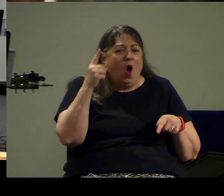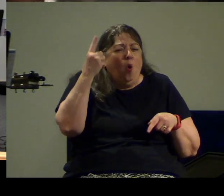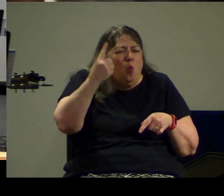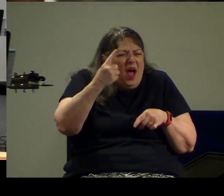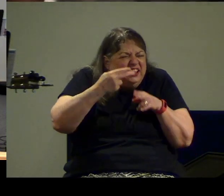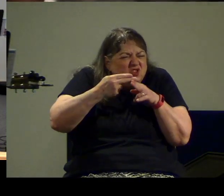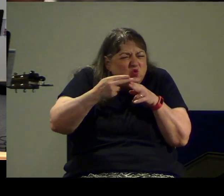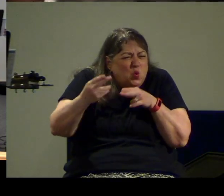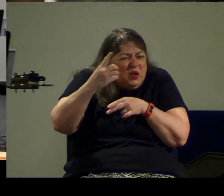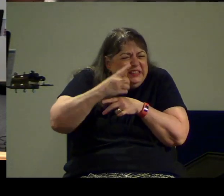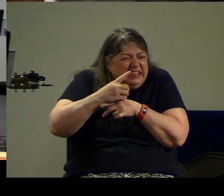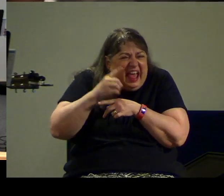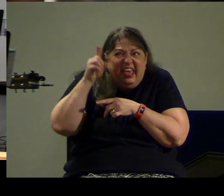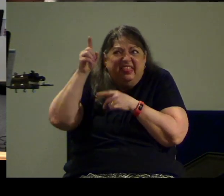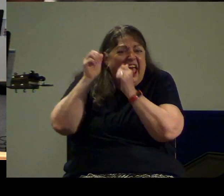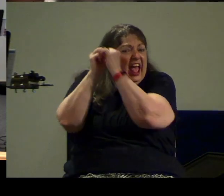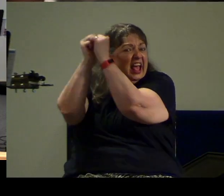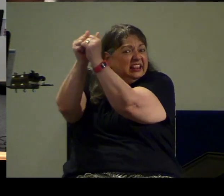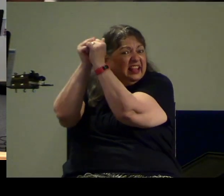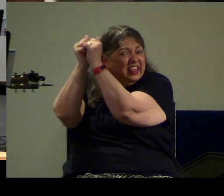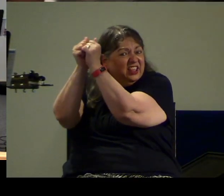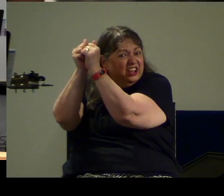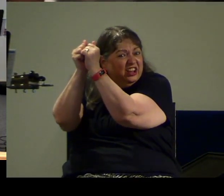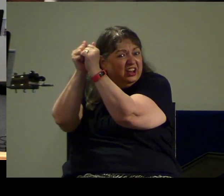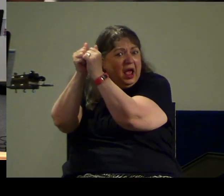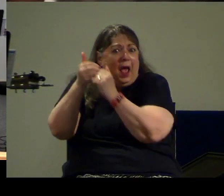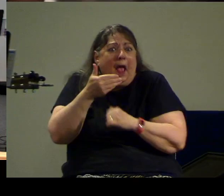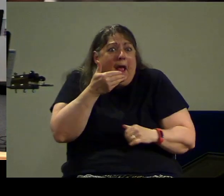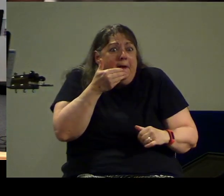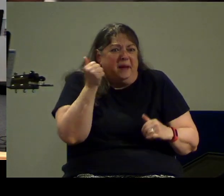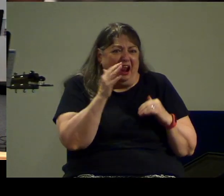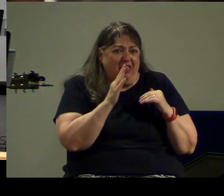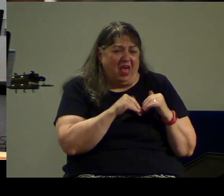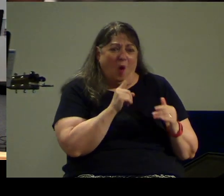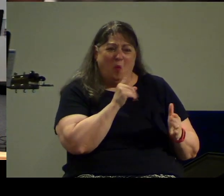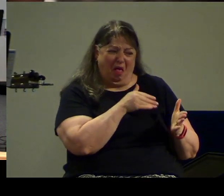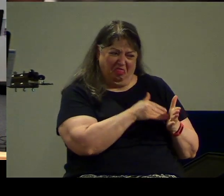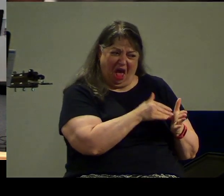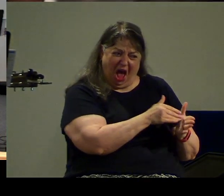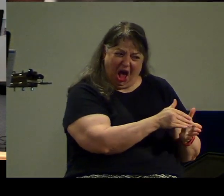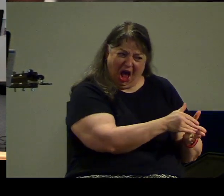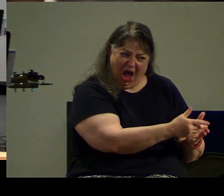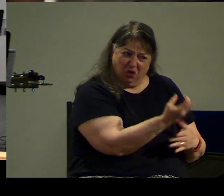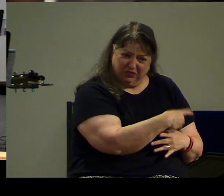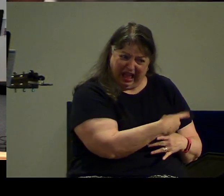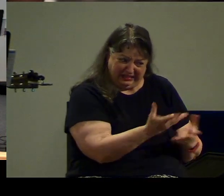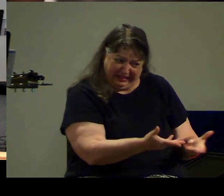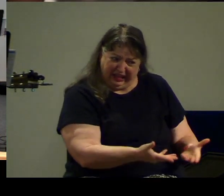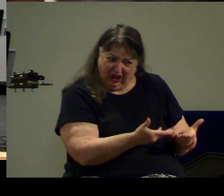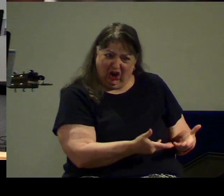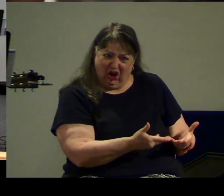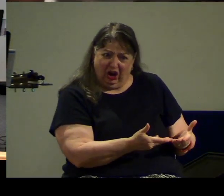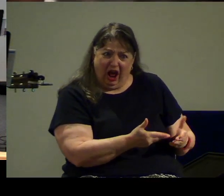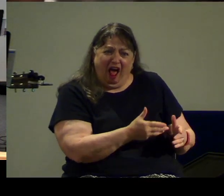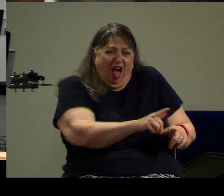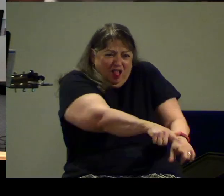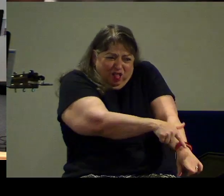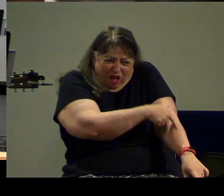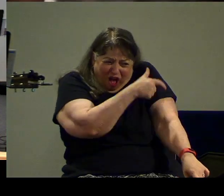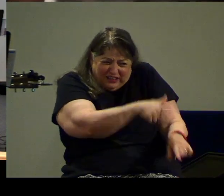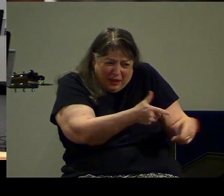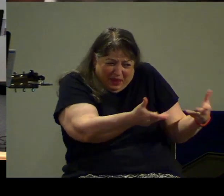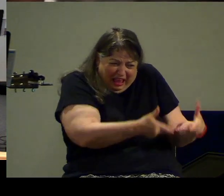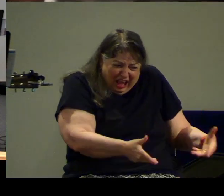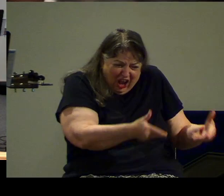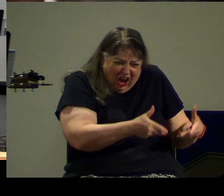in your prayer closet, whether it's here with your family of believers, whether it's in heaven with God. It's better to spend one